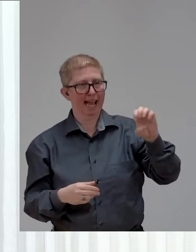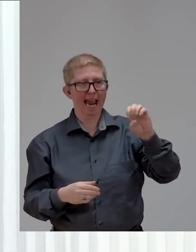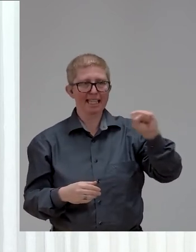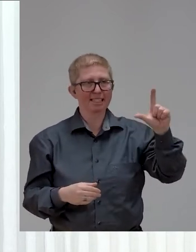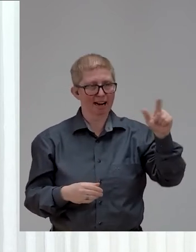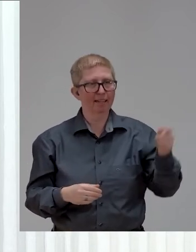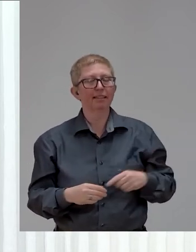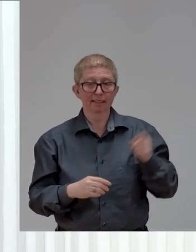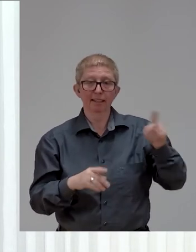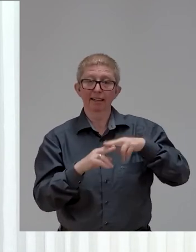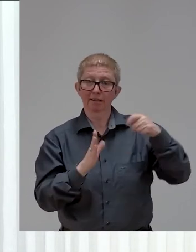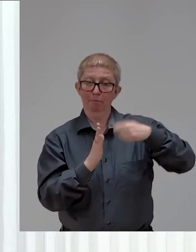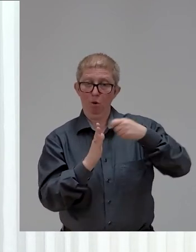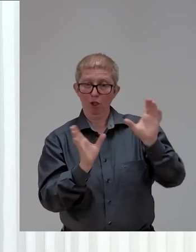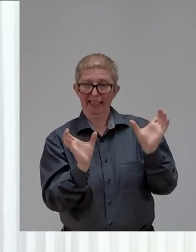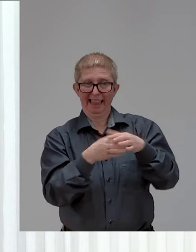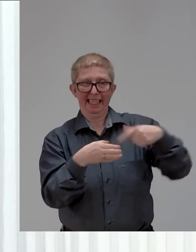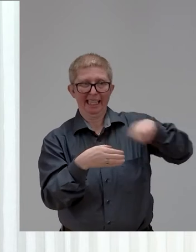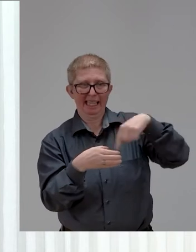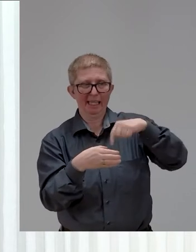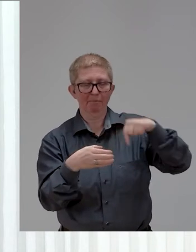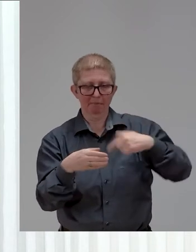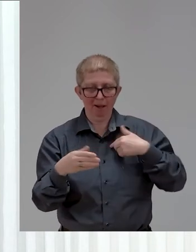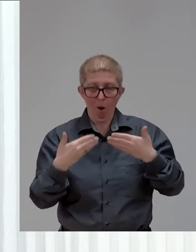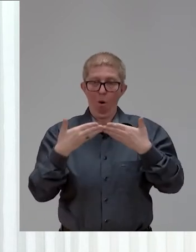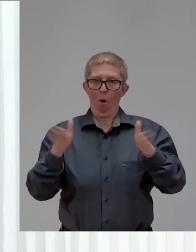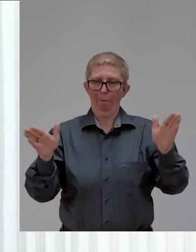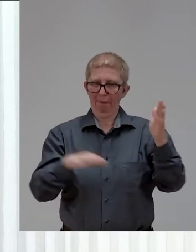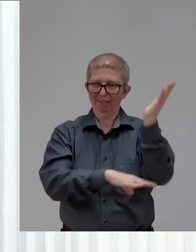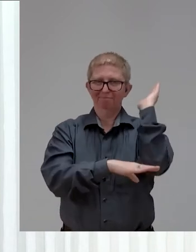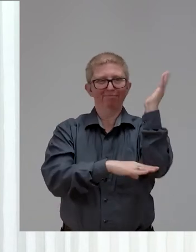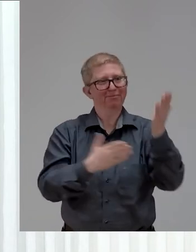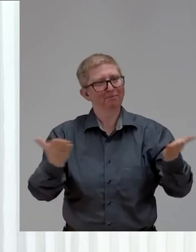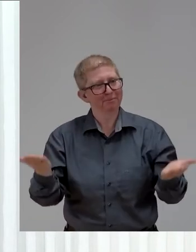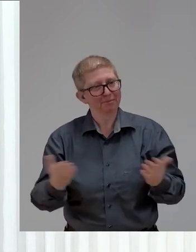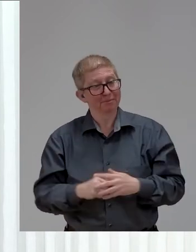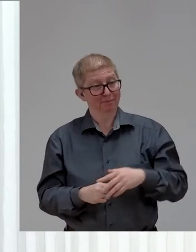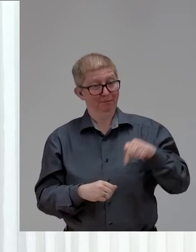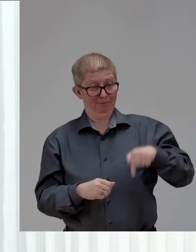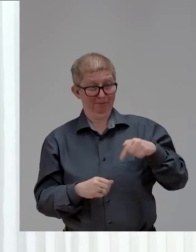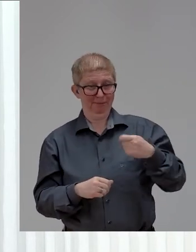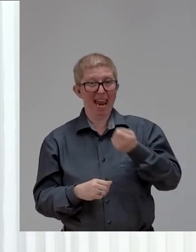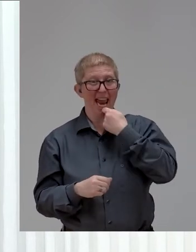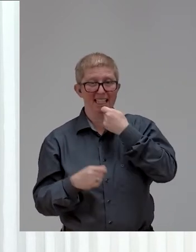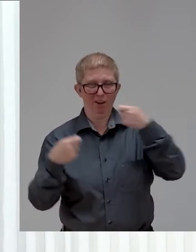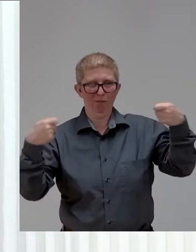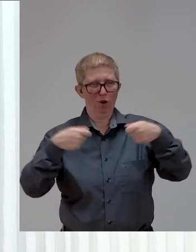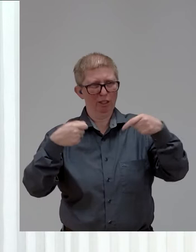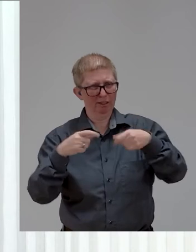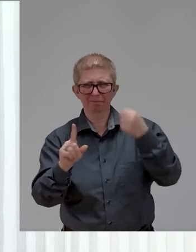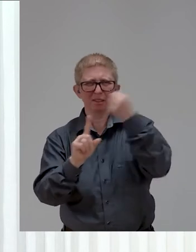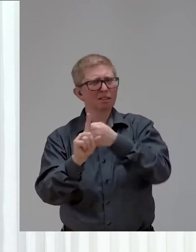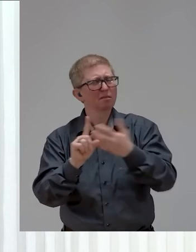this conference. The commitment of the Essl Foundation to a world with zero barriers is impressive and very much